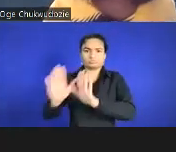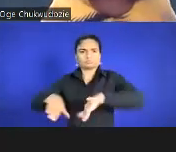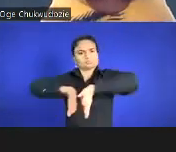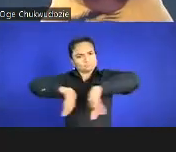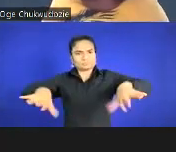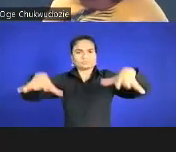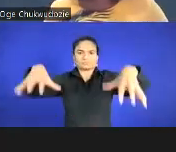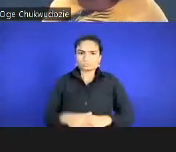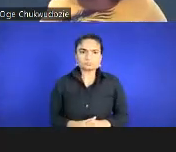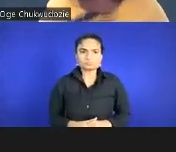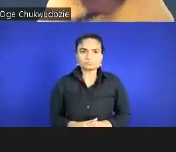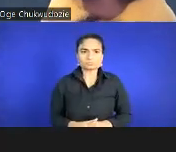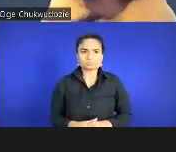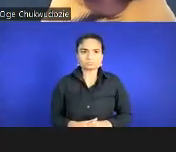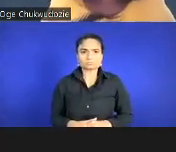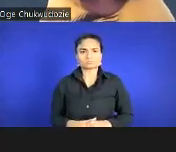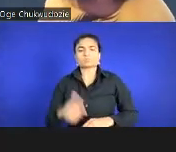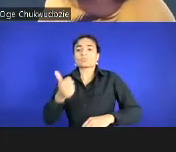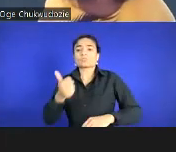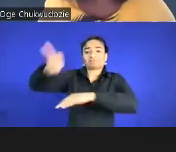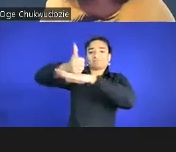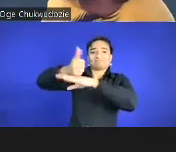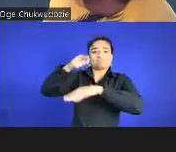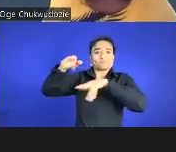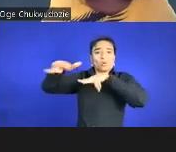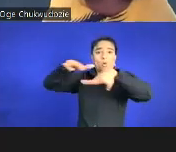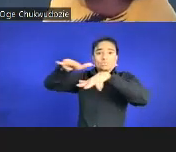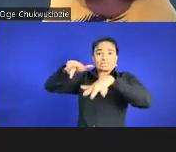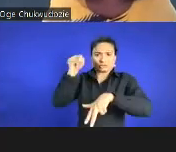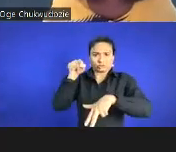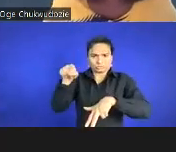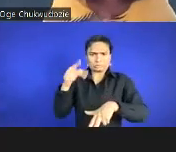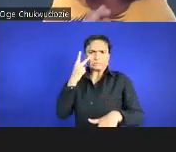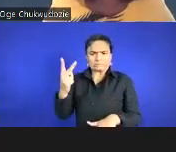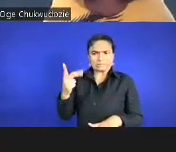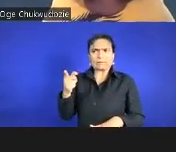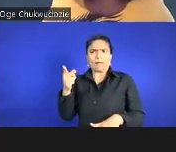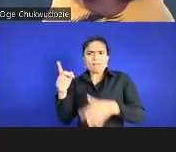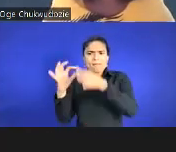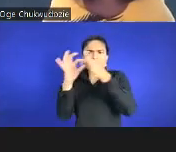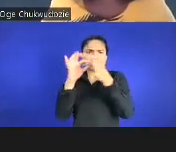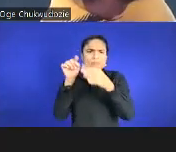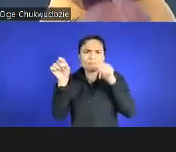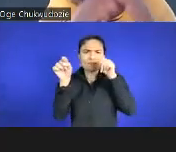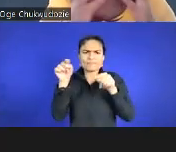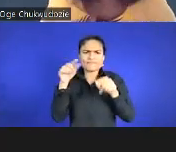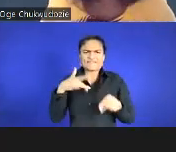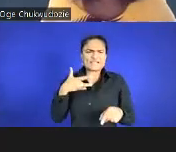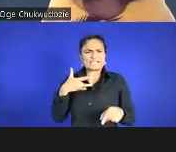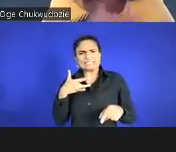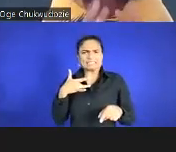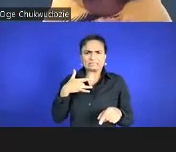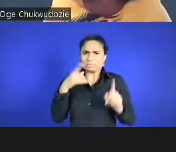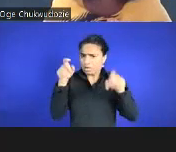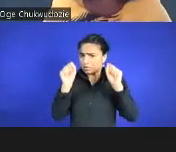internal procedures to handle that. Let's go to the next slide. Yes, the other one is now to explain